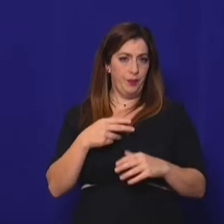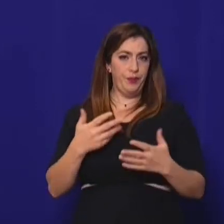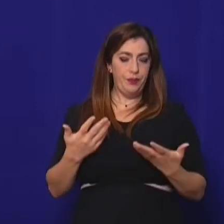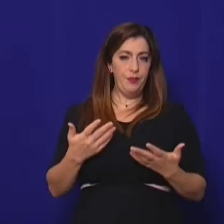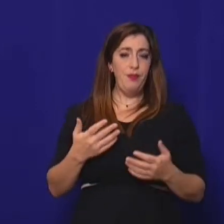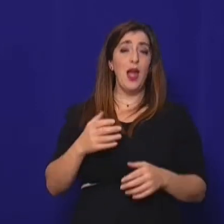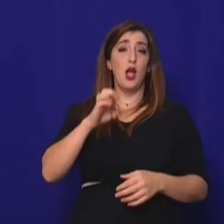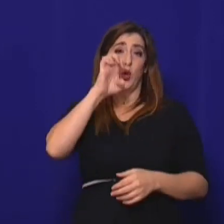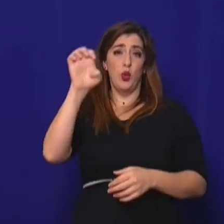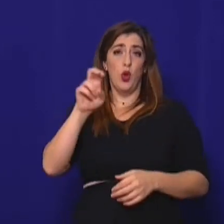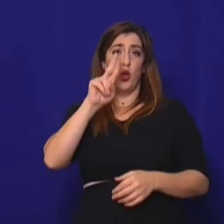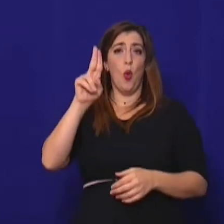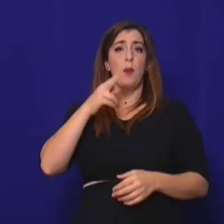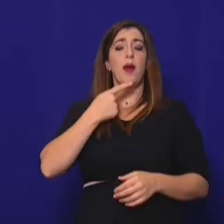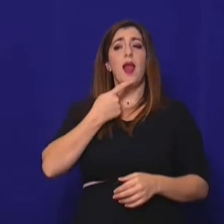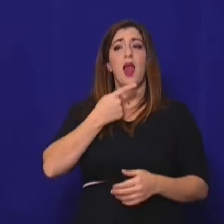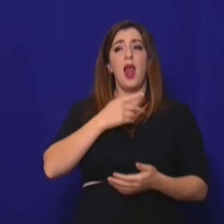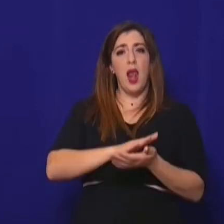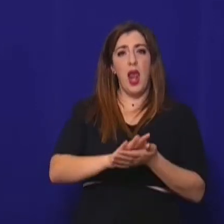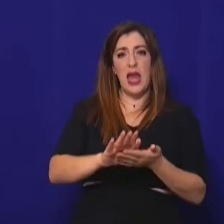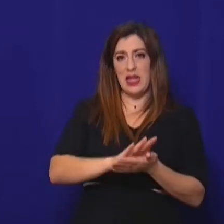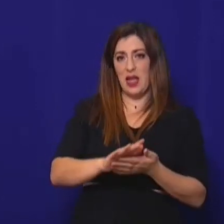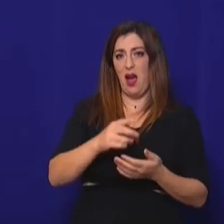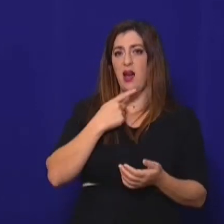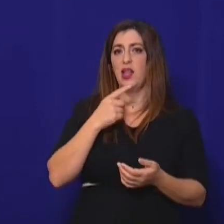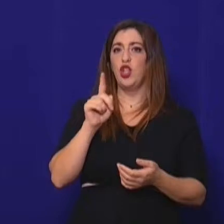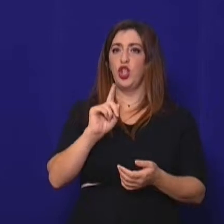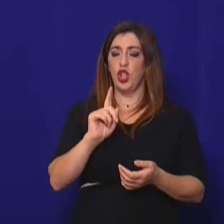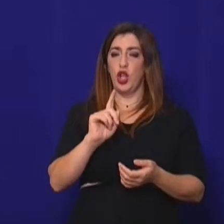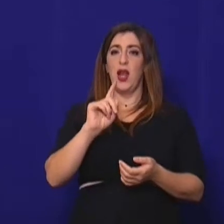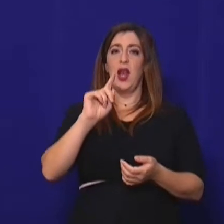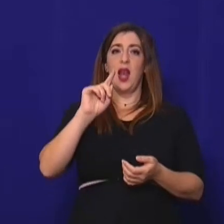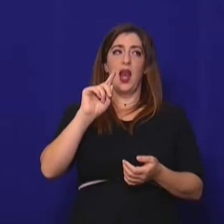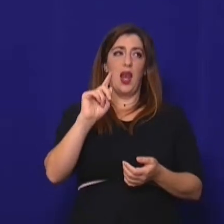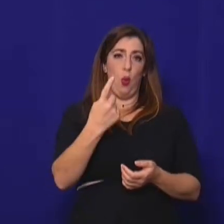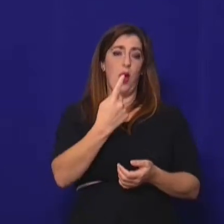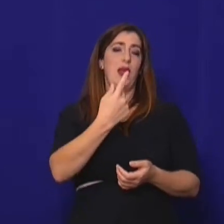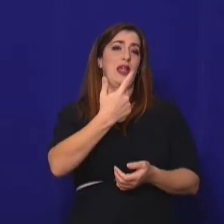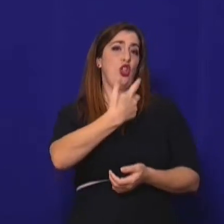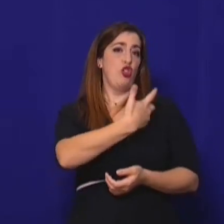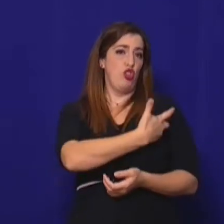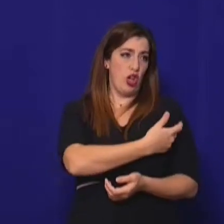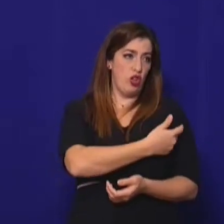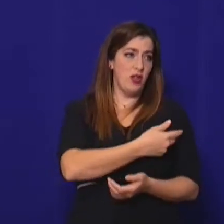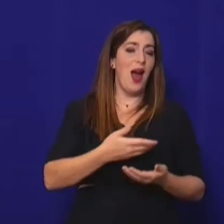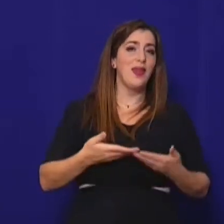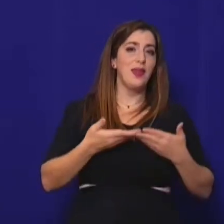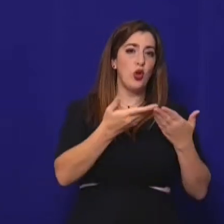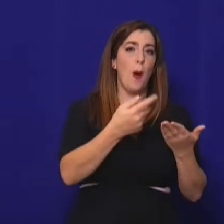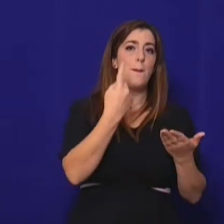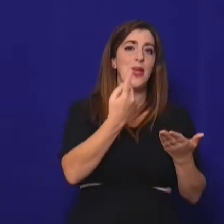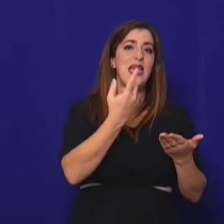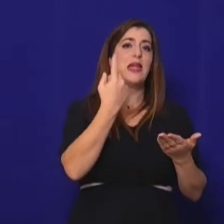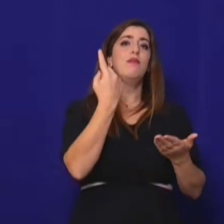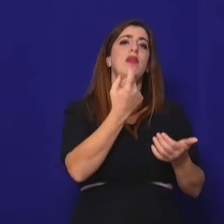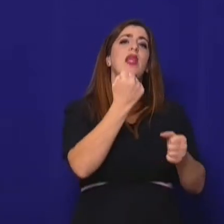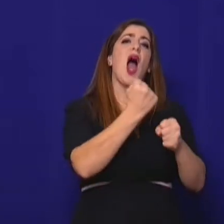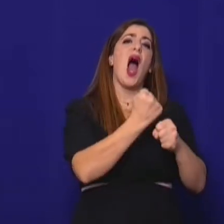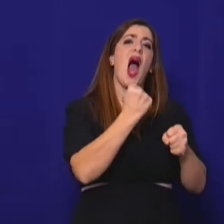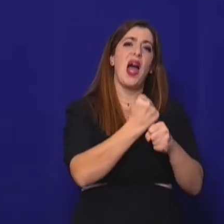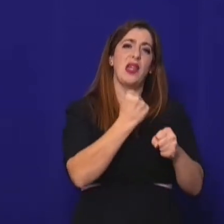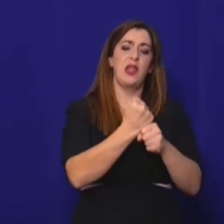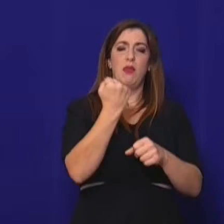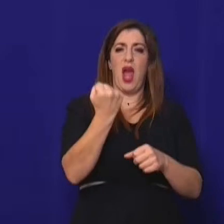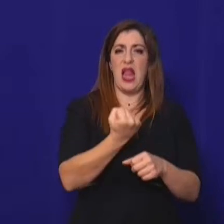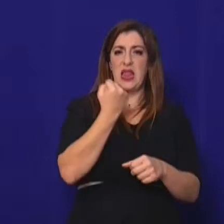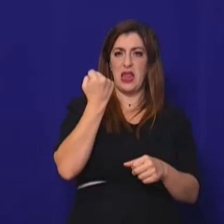ukoll il-pariri li l-ewwel lots ta' vaccines inti tkun qatt tagħtihom l-iktar lil healthcare workers u n-nies li jkunu fuq il-front line u